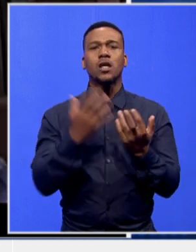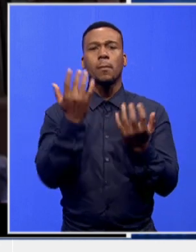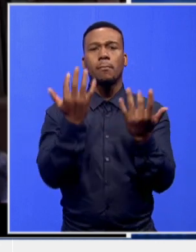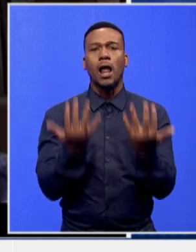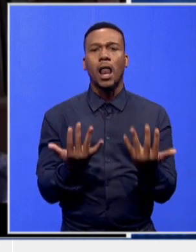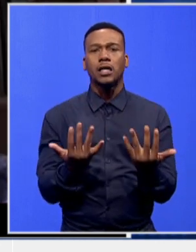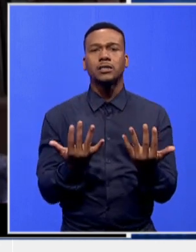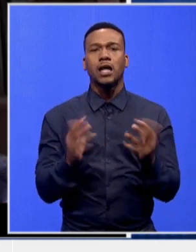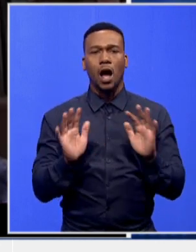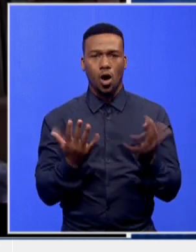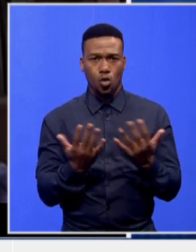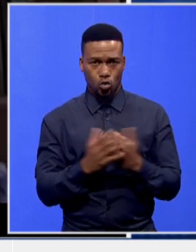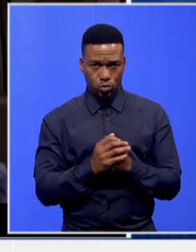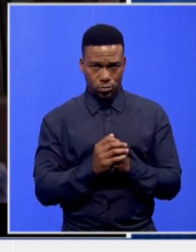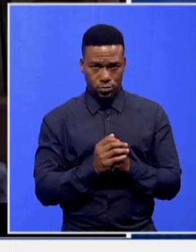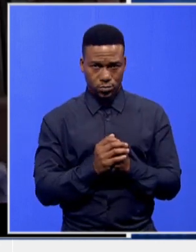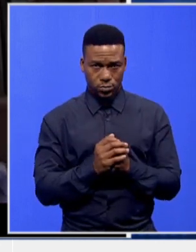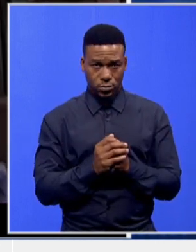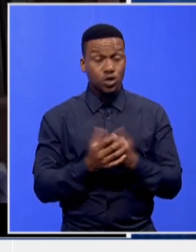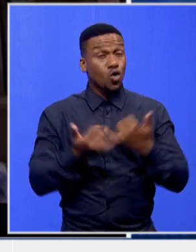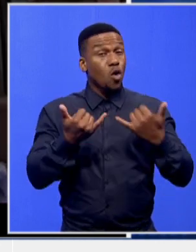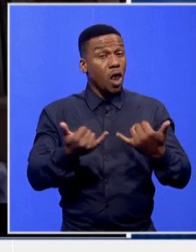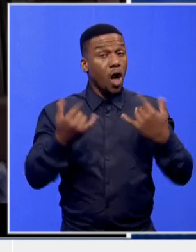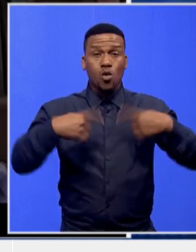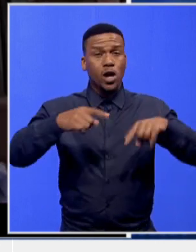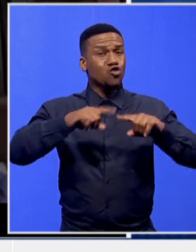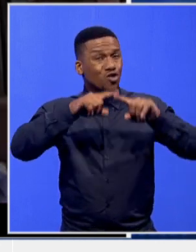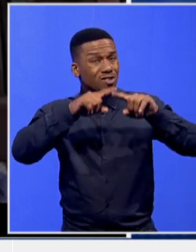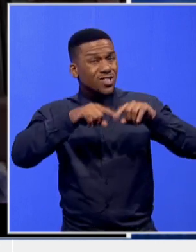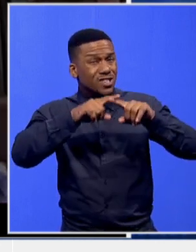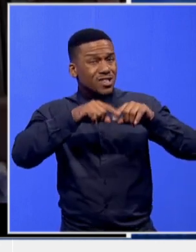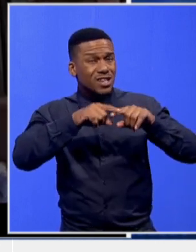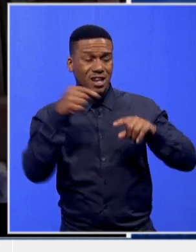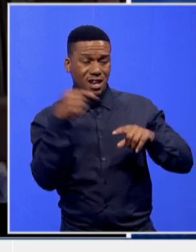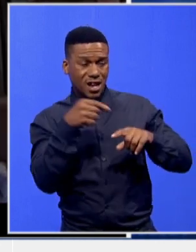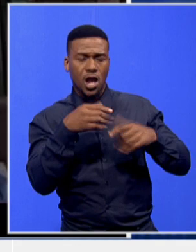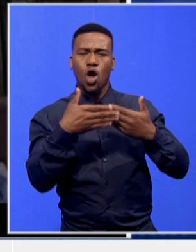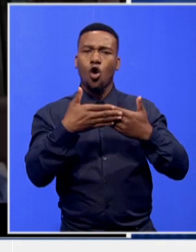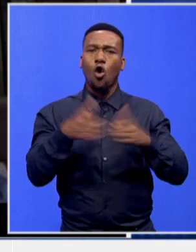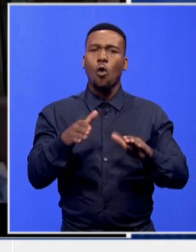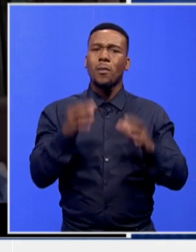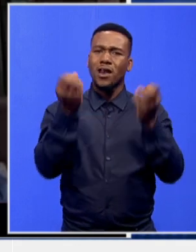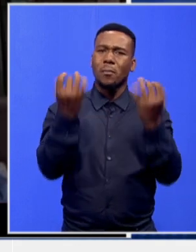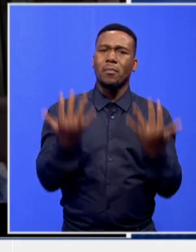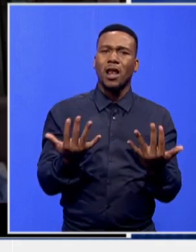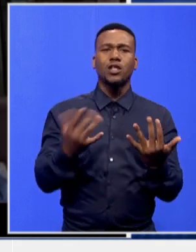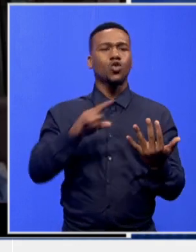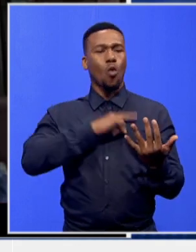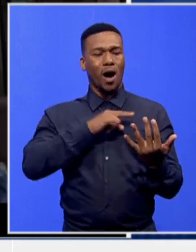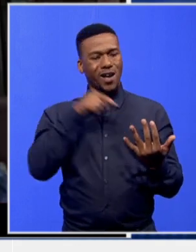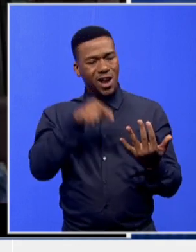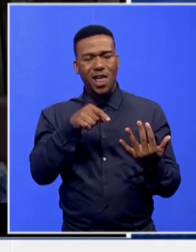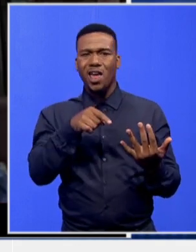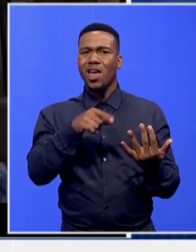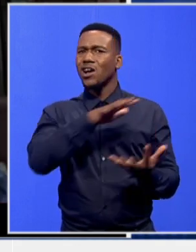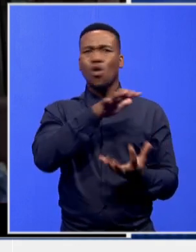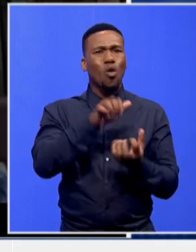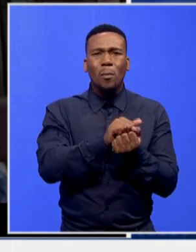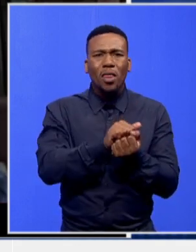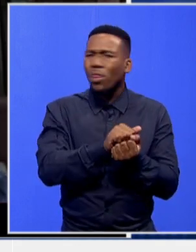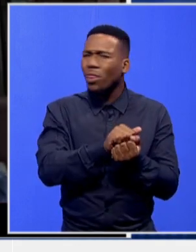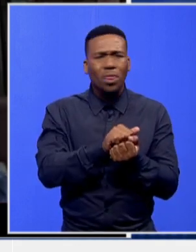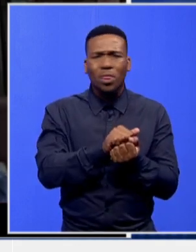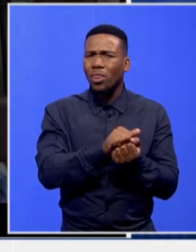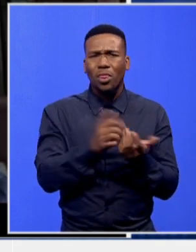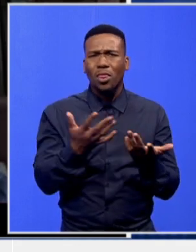said they can't rely on the opening balance in terms of its accuracy and completeness. And therefore,